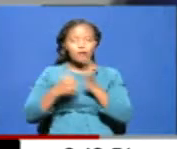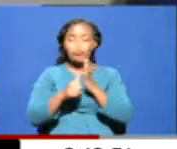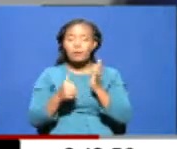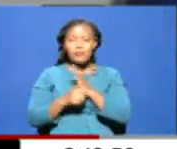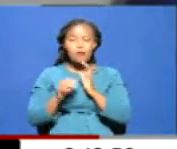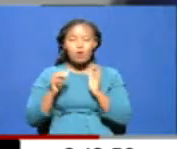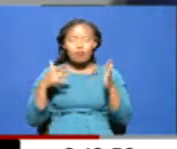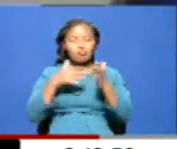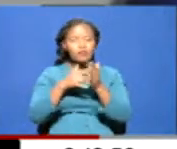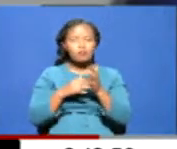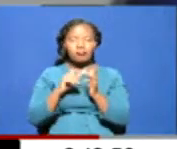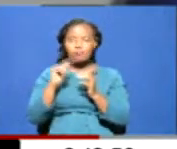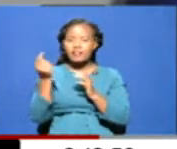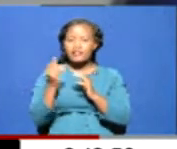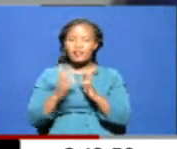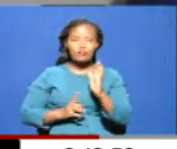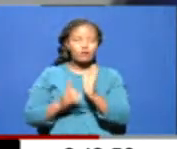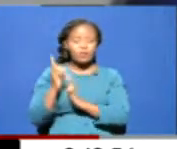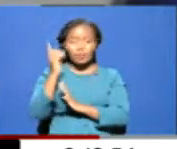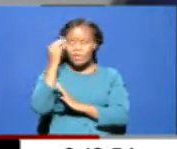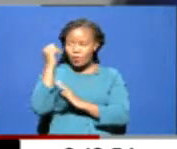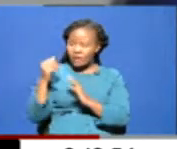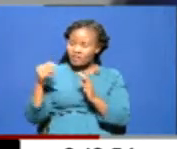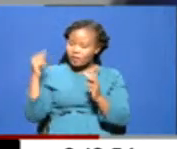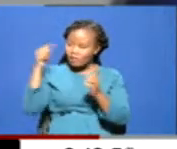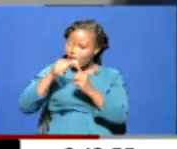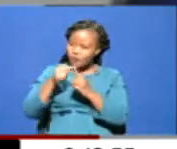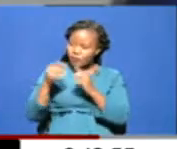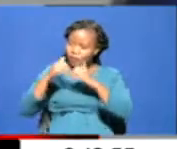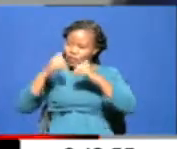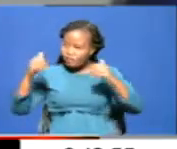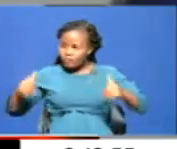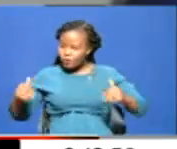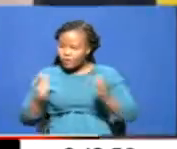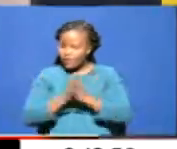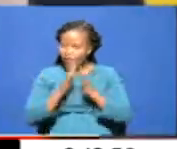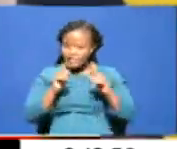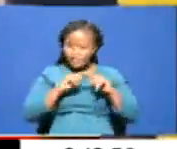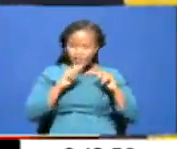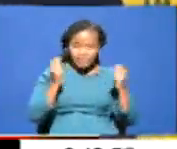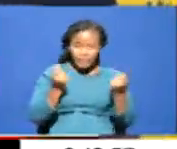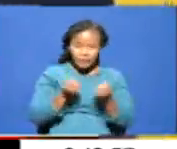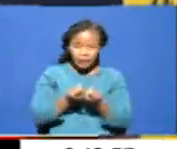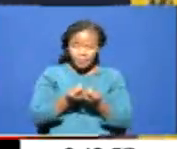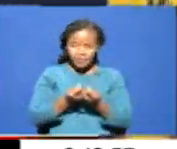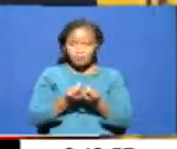as they propagate hate, division, as well as ethnicity.